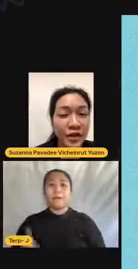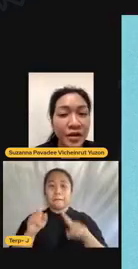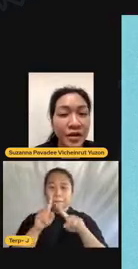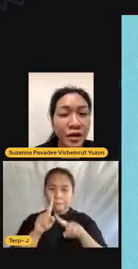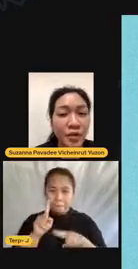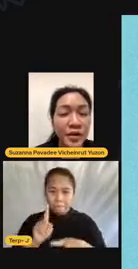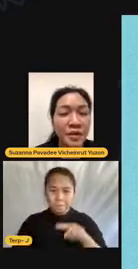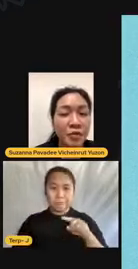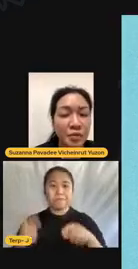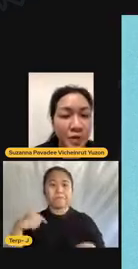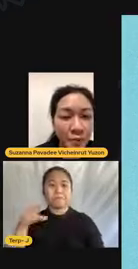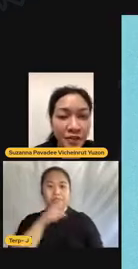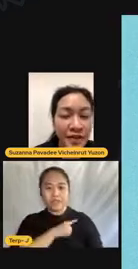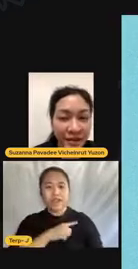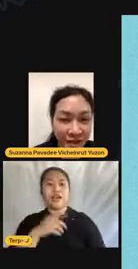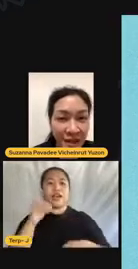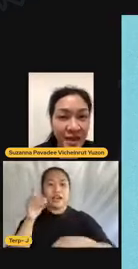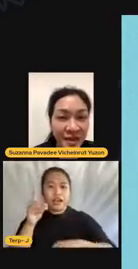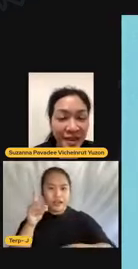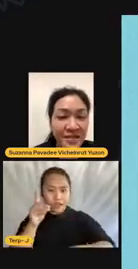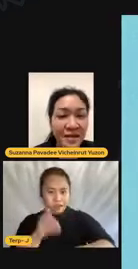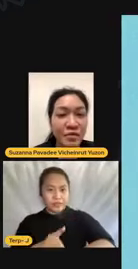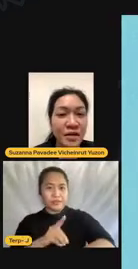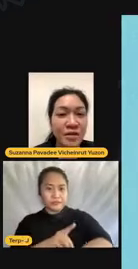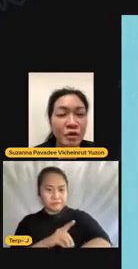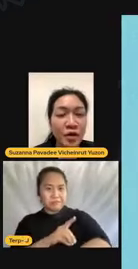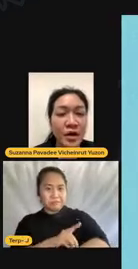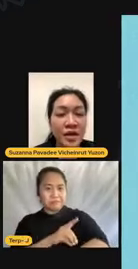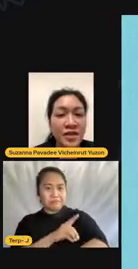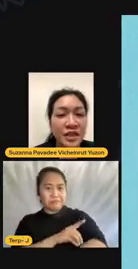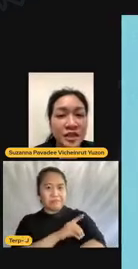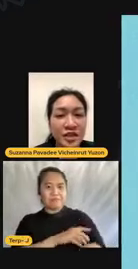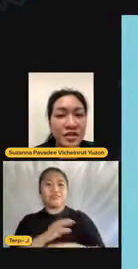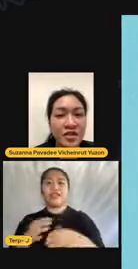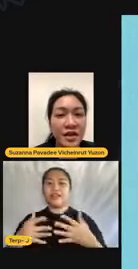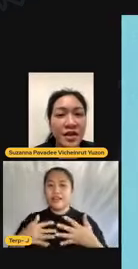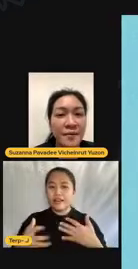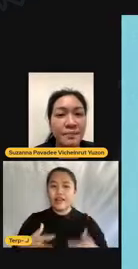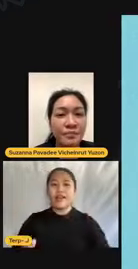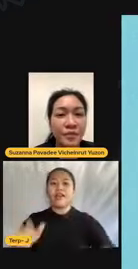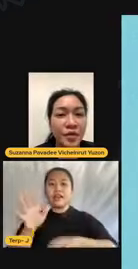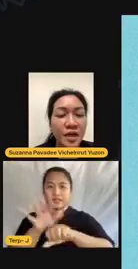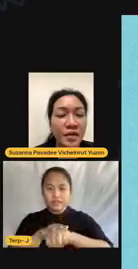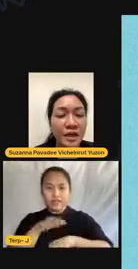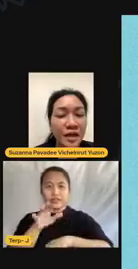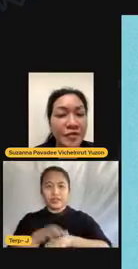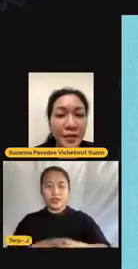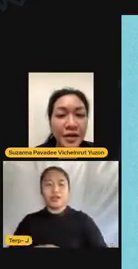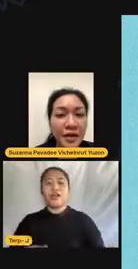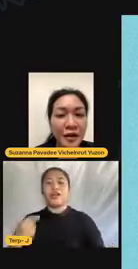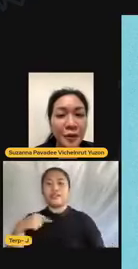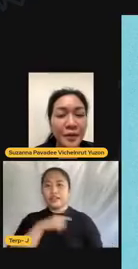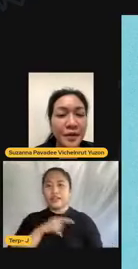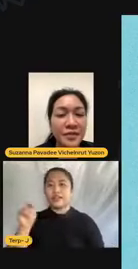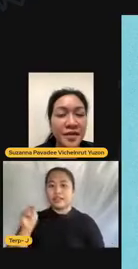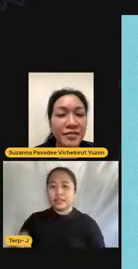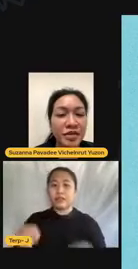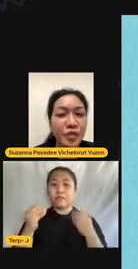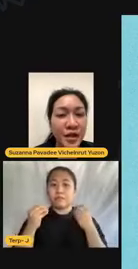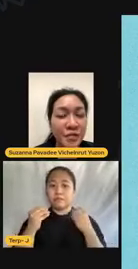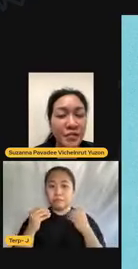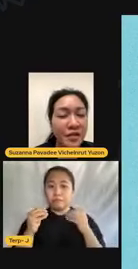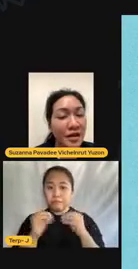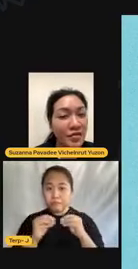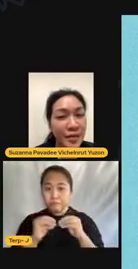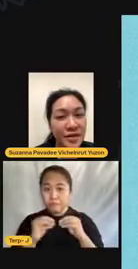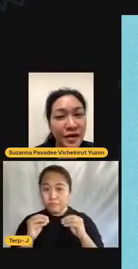are moving. We need more people to advocate. Like I said, we need more teachers. We need the government help. But instead of